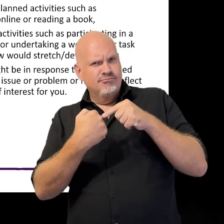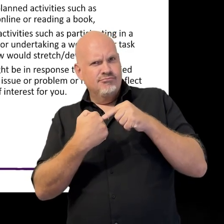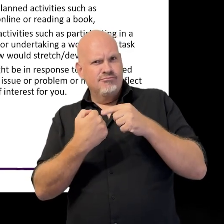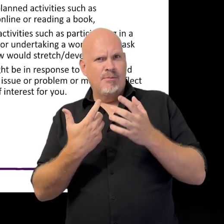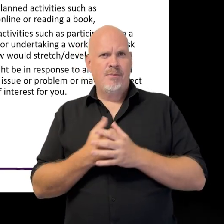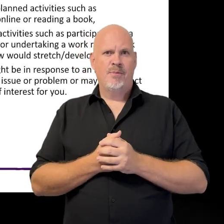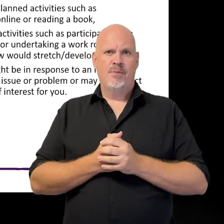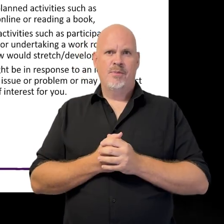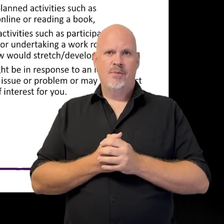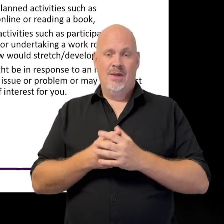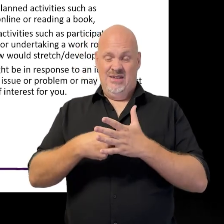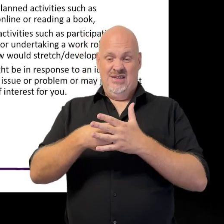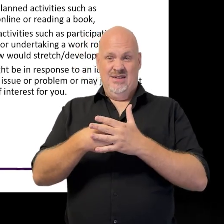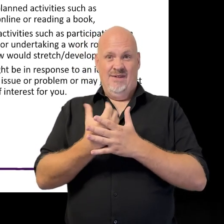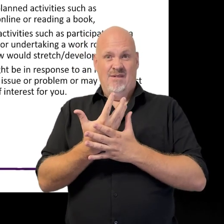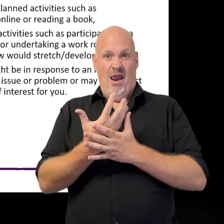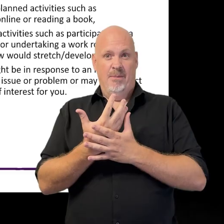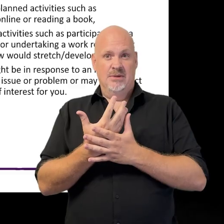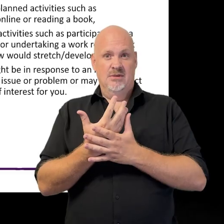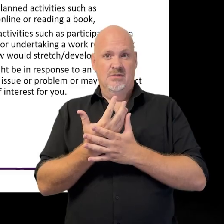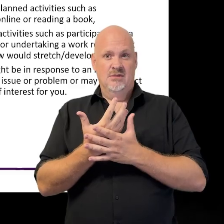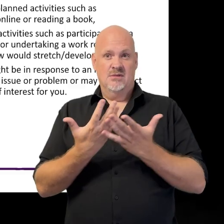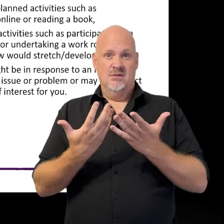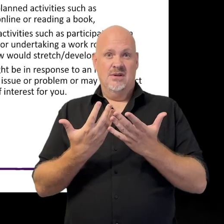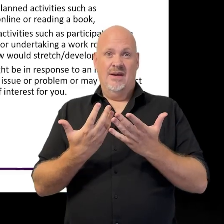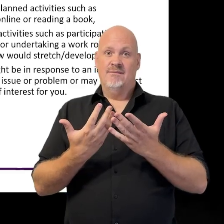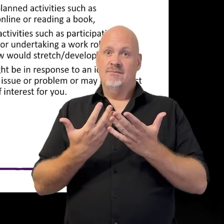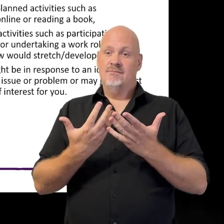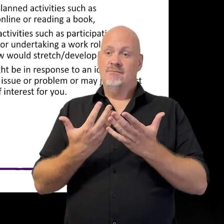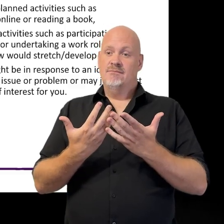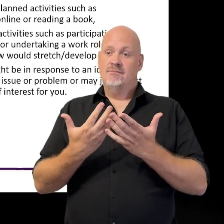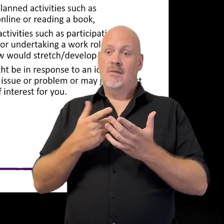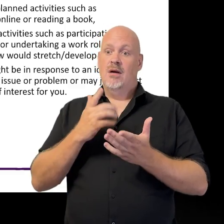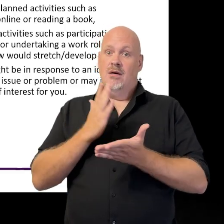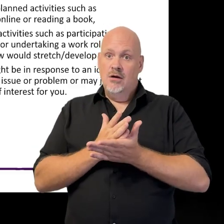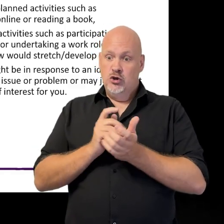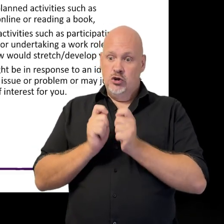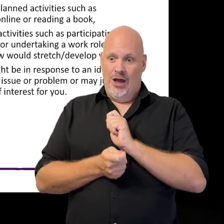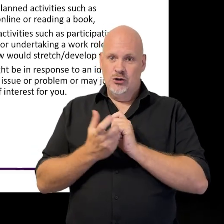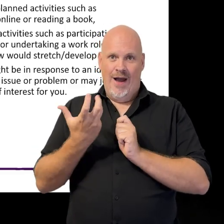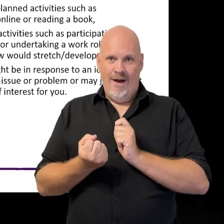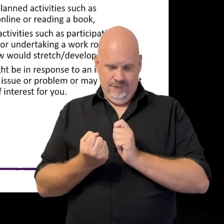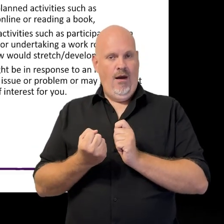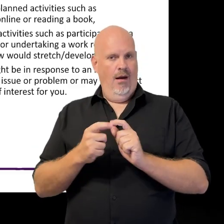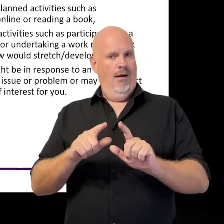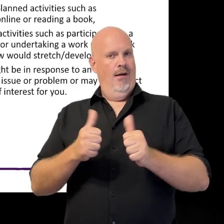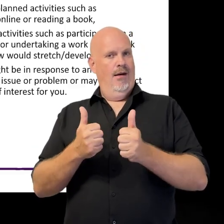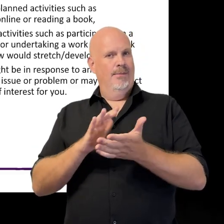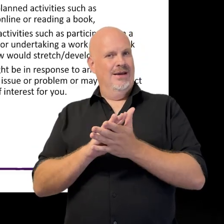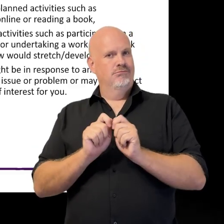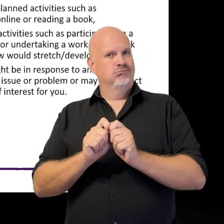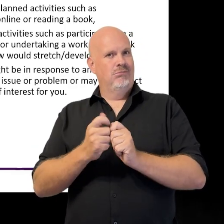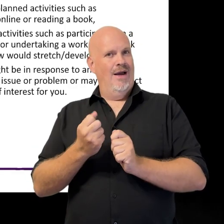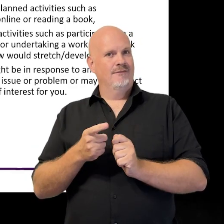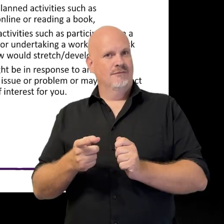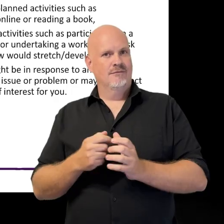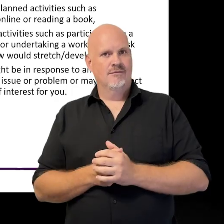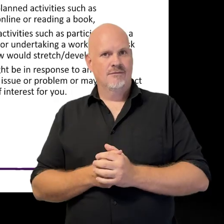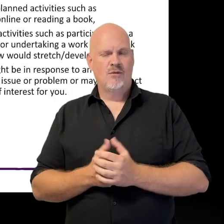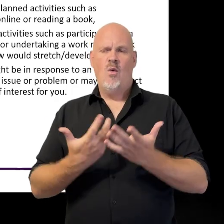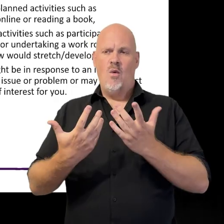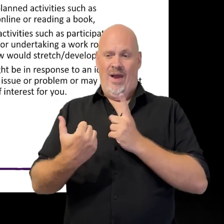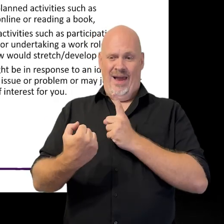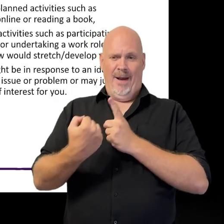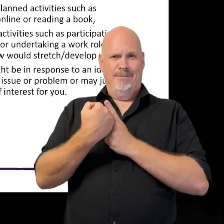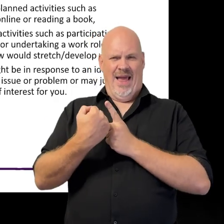you. So by impact, we mean change. What did it do? How did it impact you? What